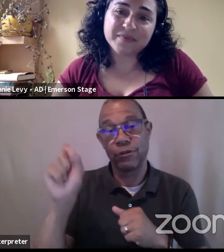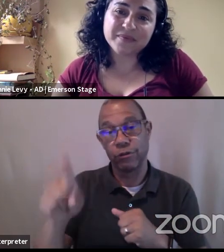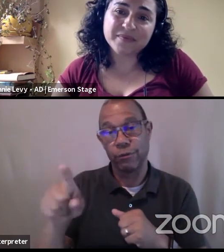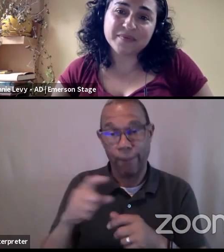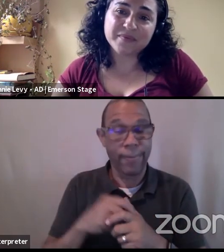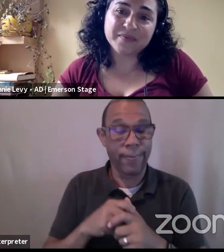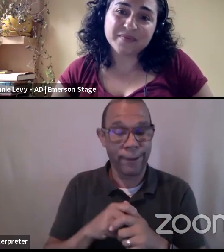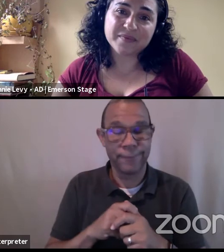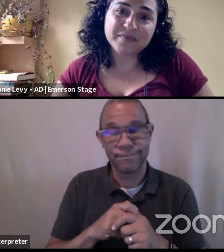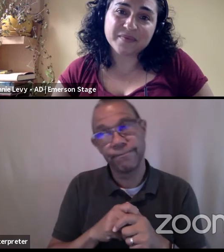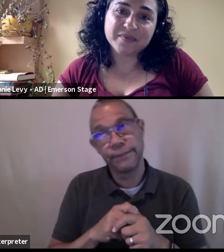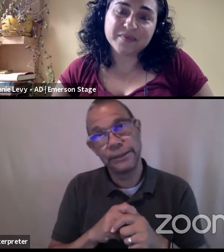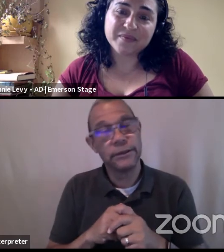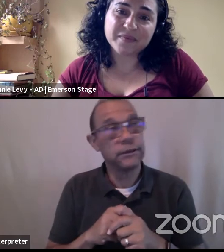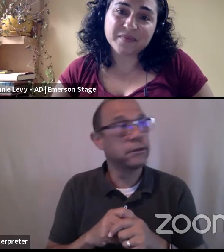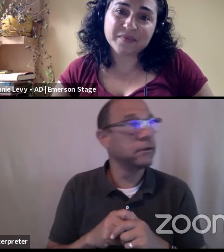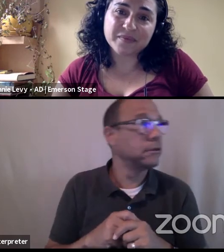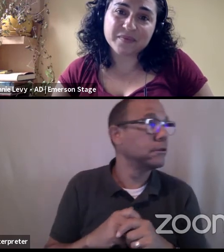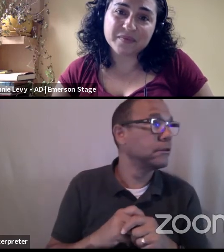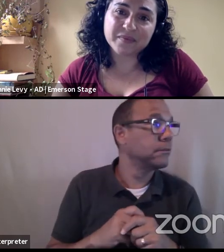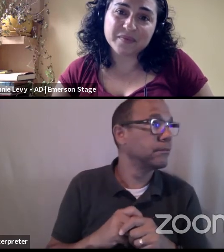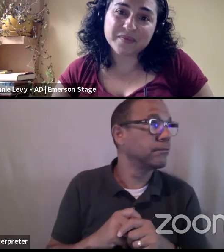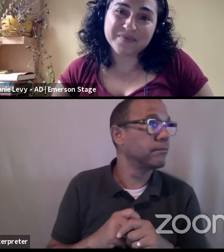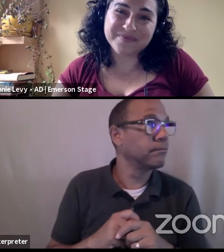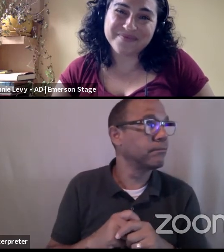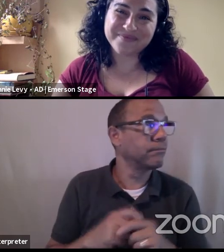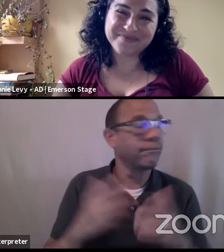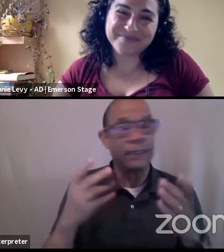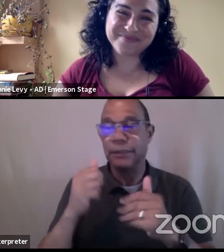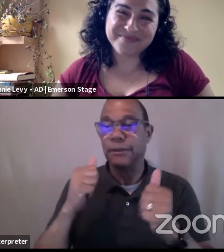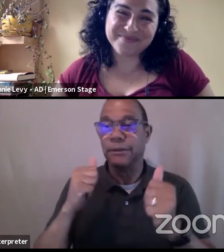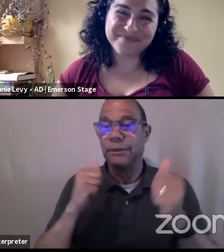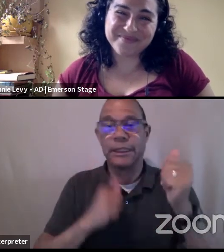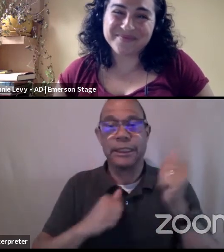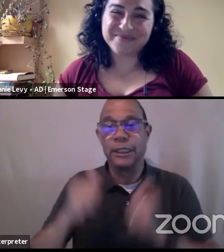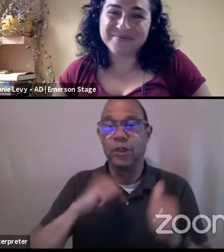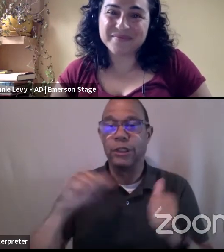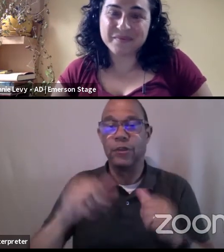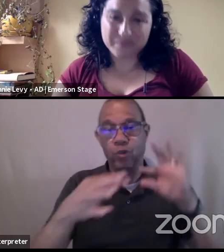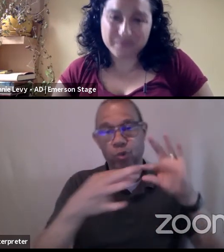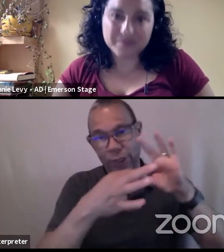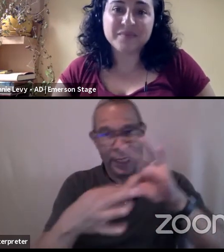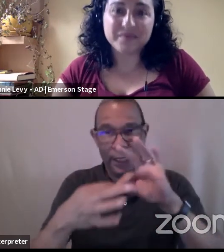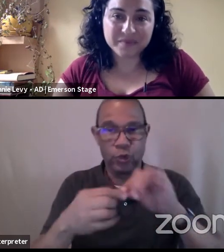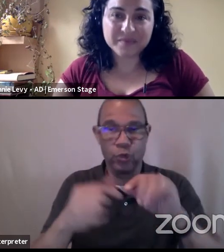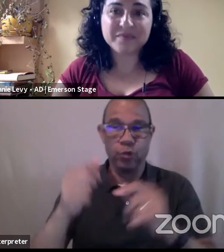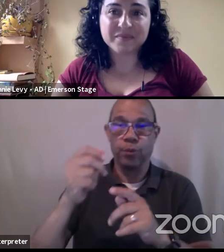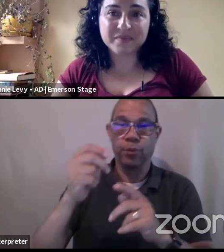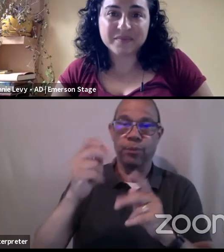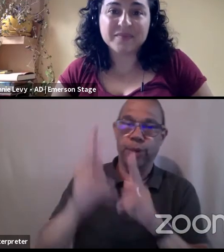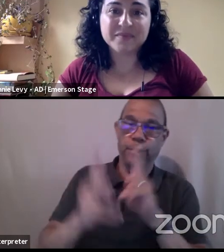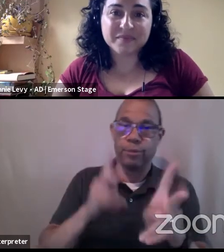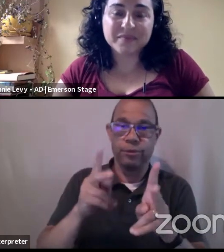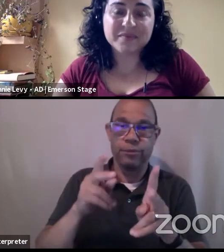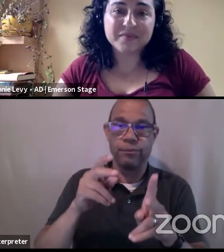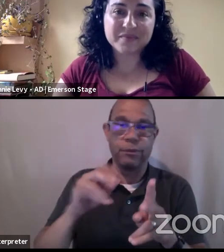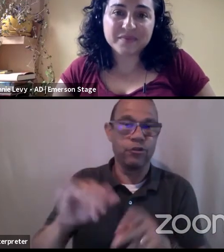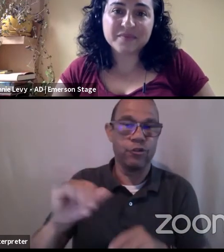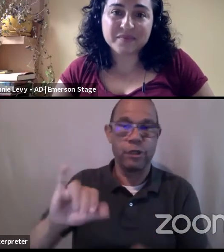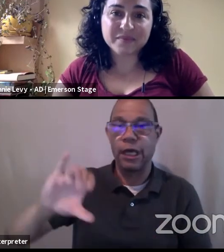do is relate to people, as, as Chong said, in today's world here and now, and speak to them